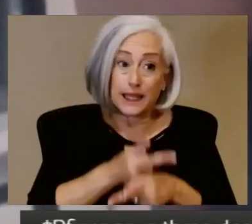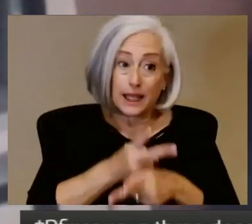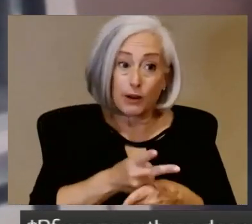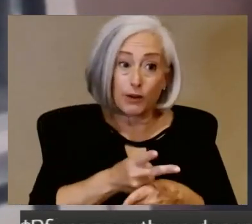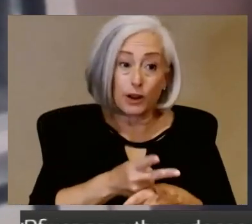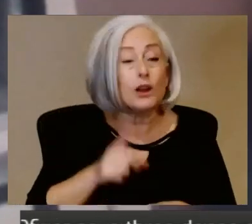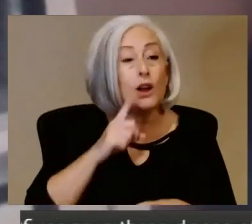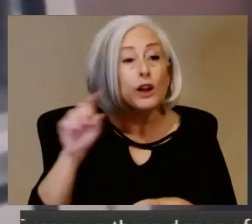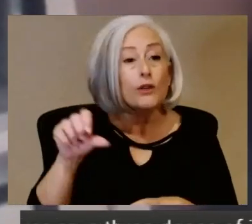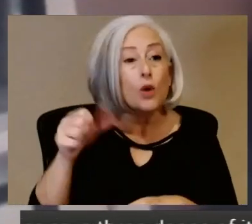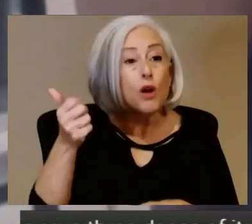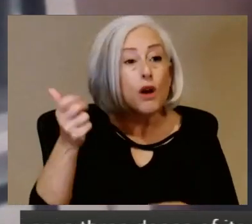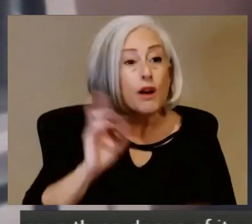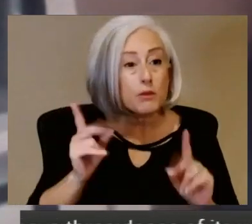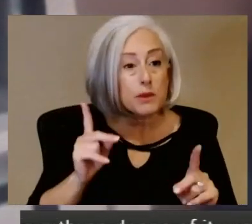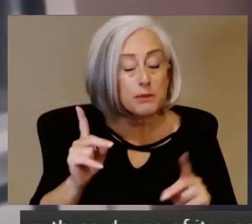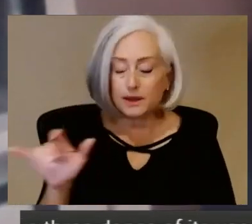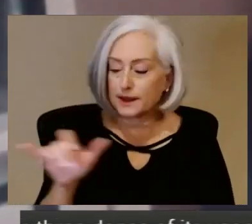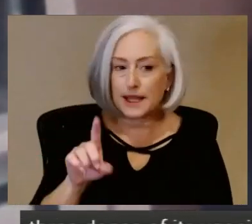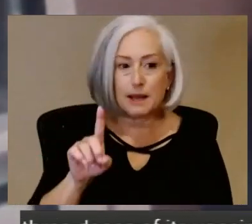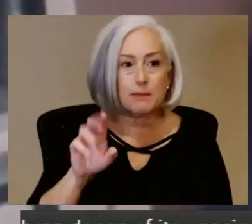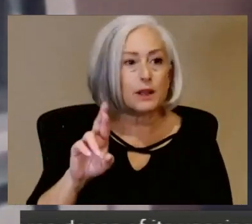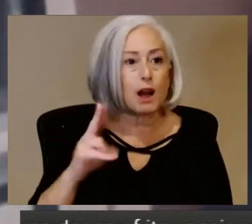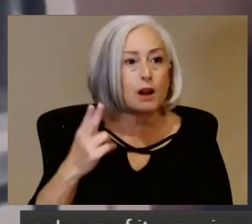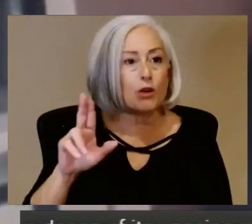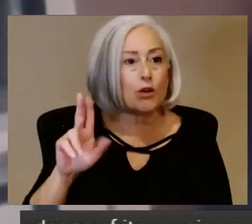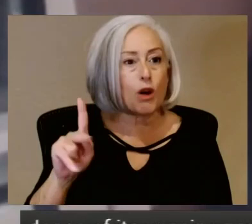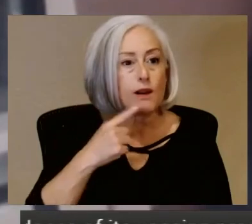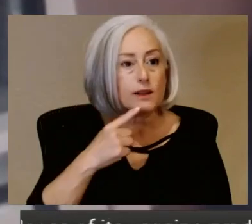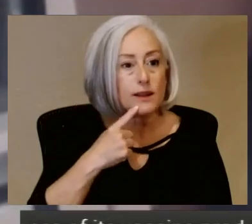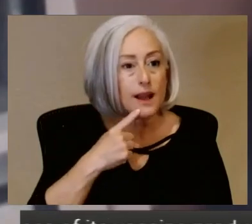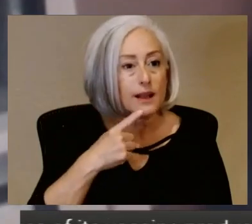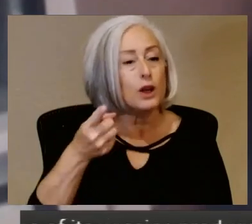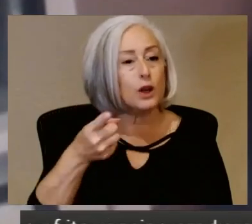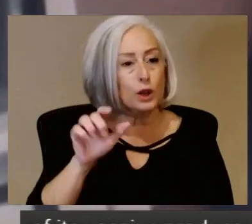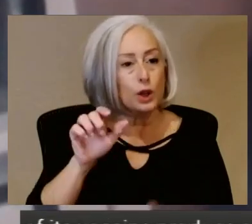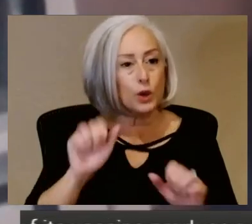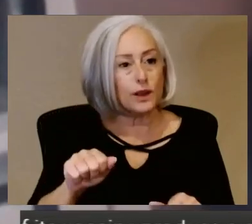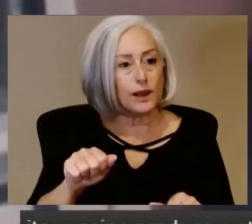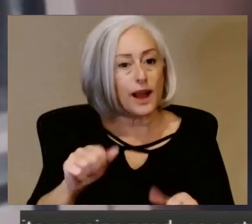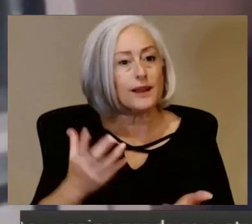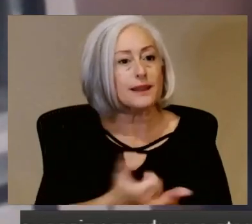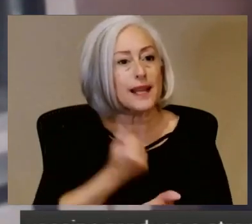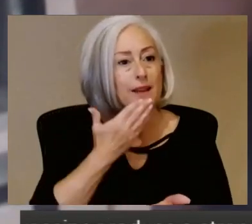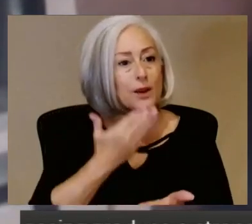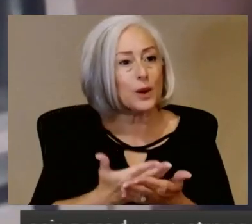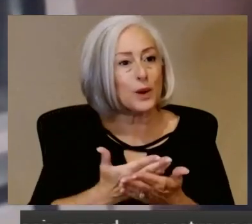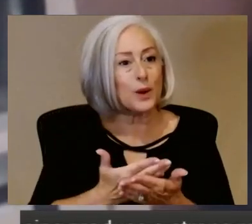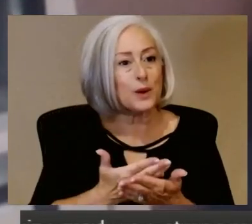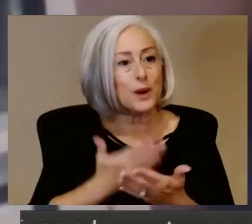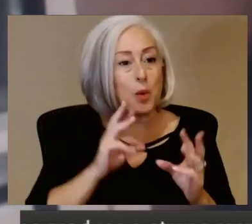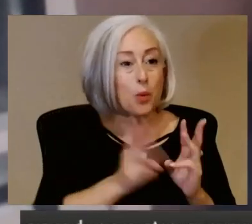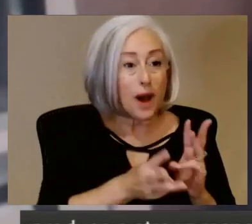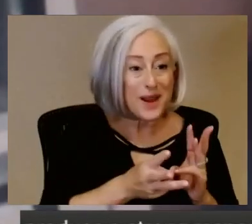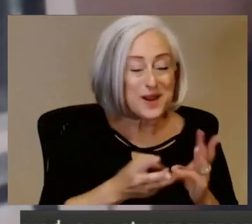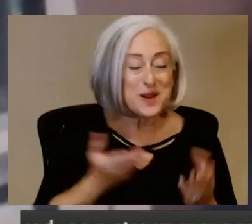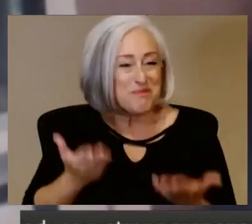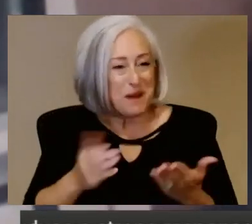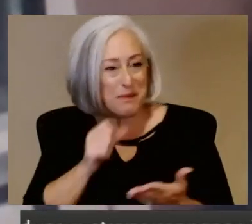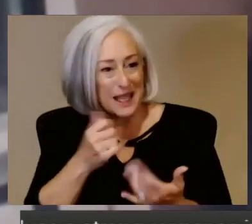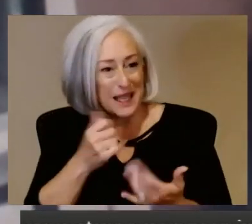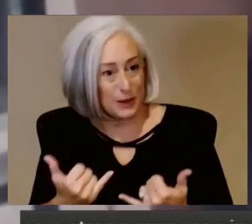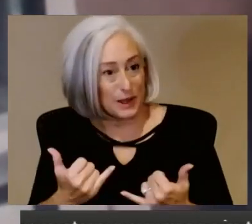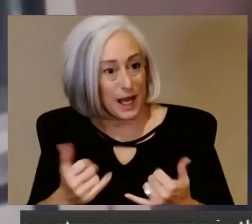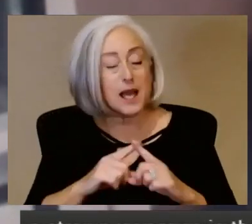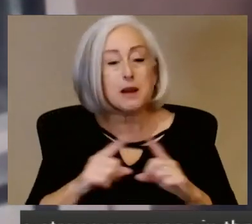lot, like Dr. Hawkinson was saying, that we can do to take advantage of the really great weather, maybe not today, but that we seasonally have at this